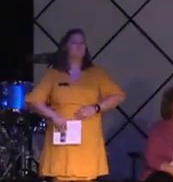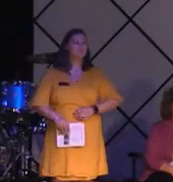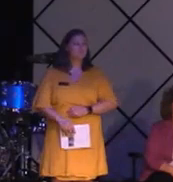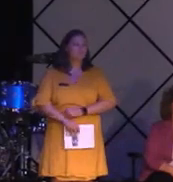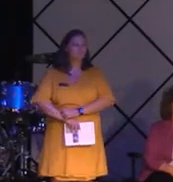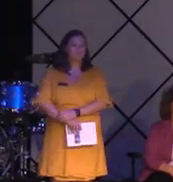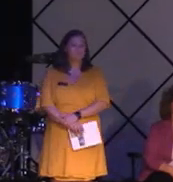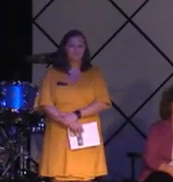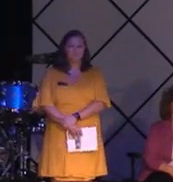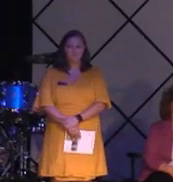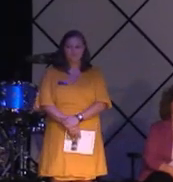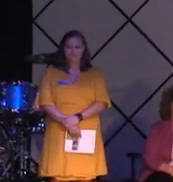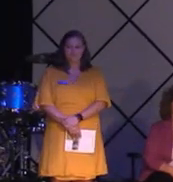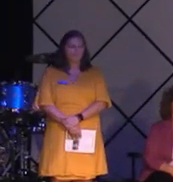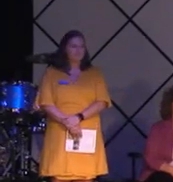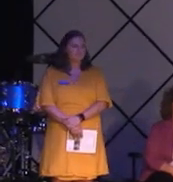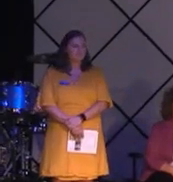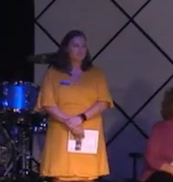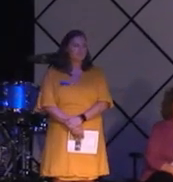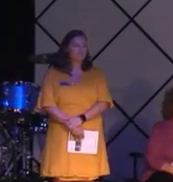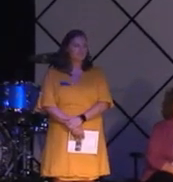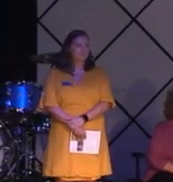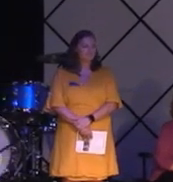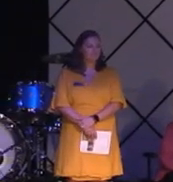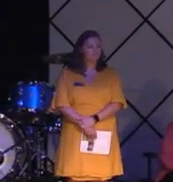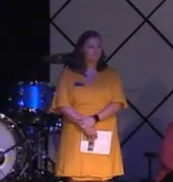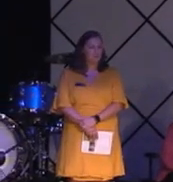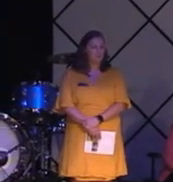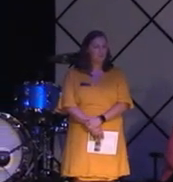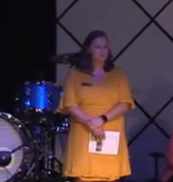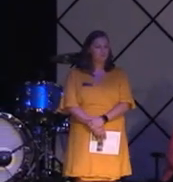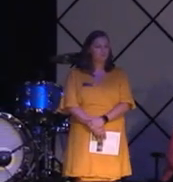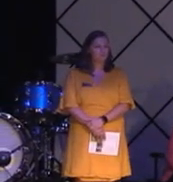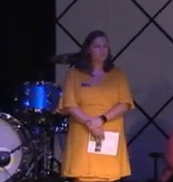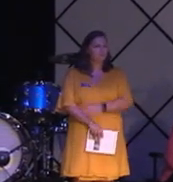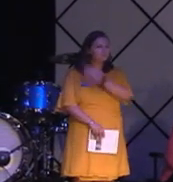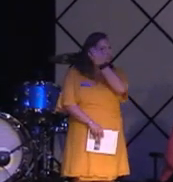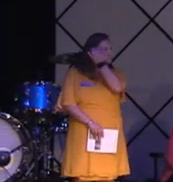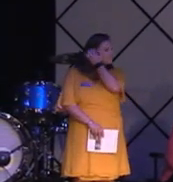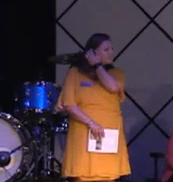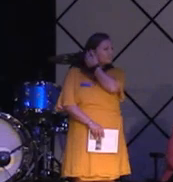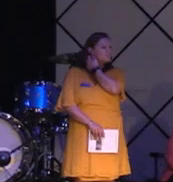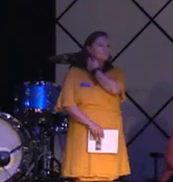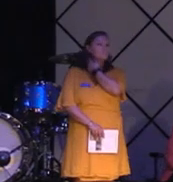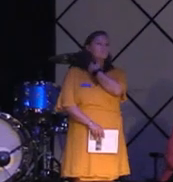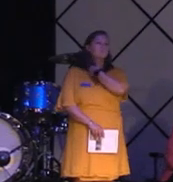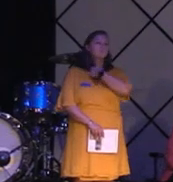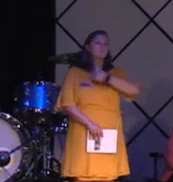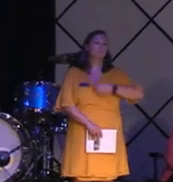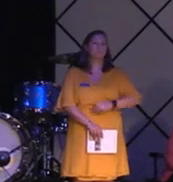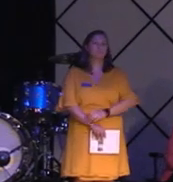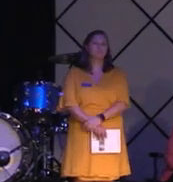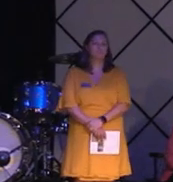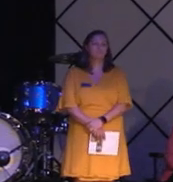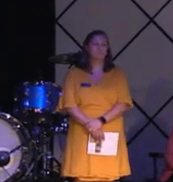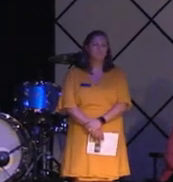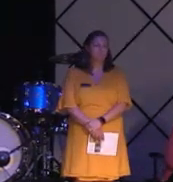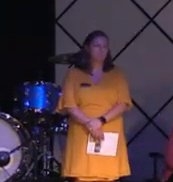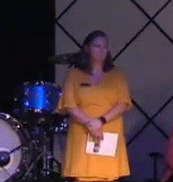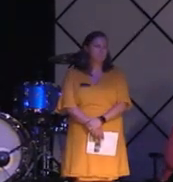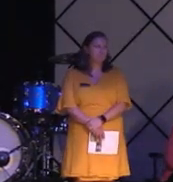Lisa has been placed with service dog Kenna the Fourth, a female lab golden cross. Lisa lives in Portland,